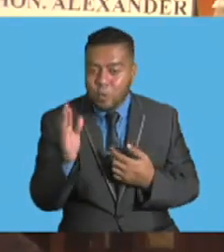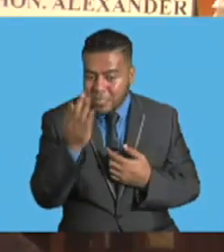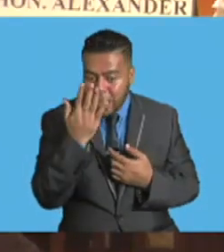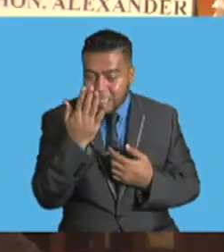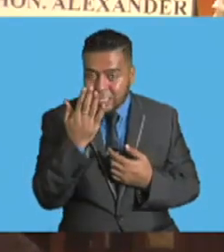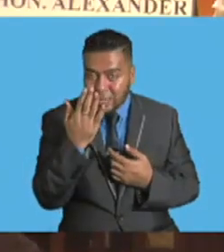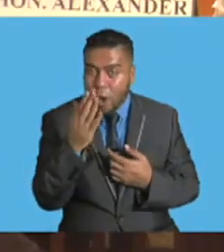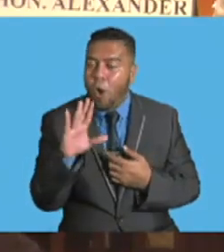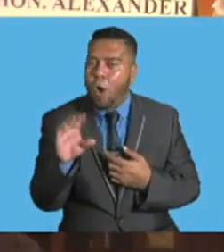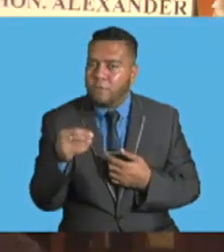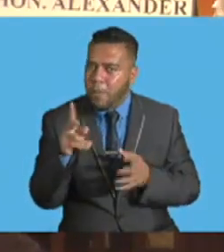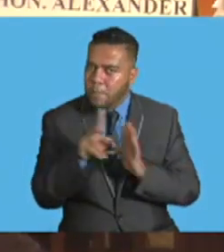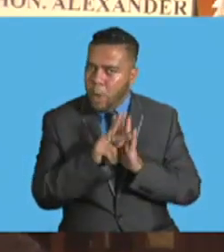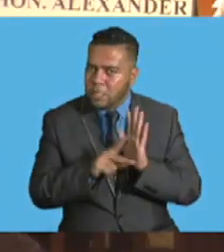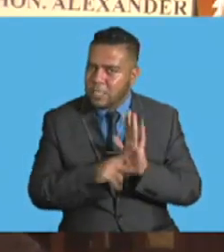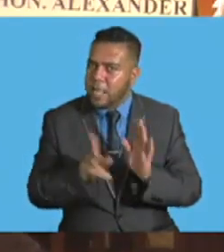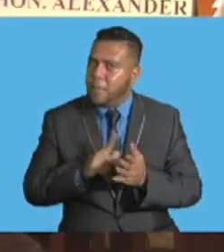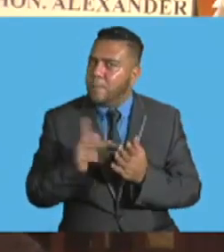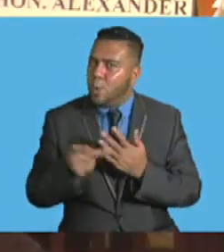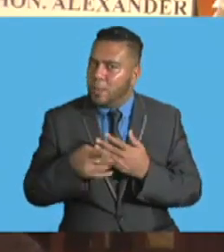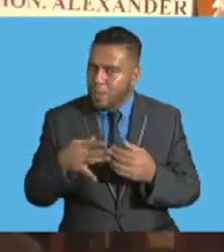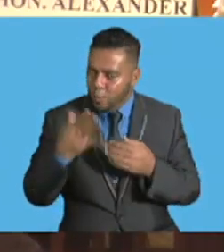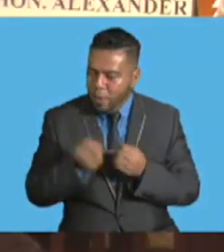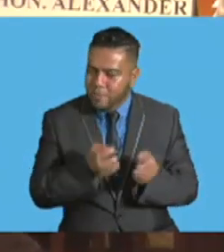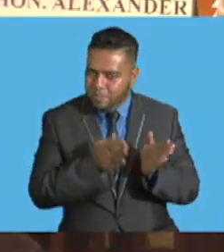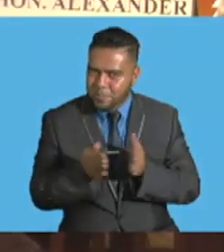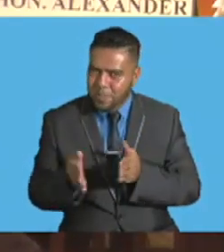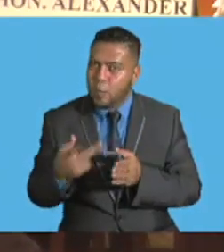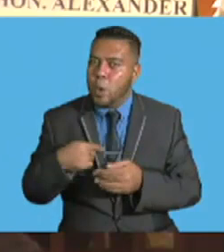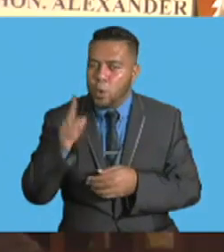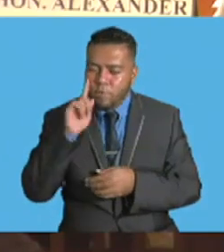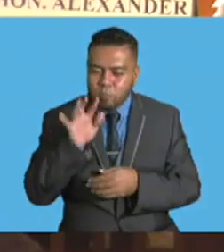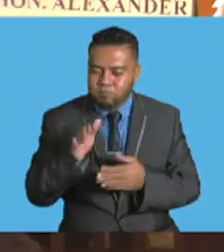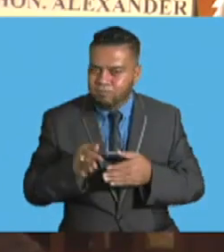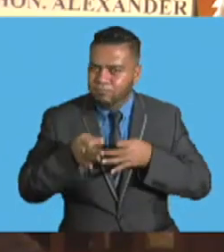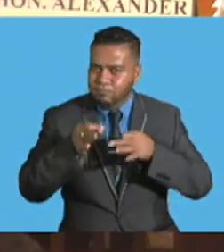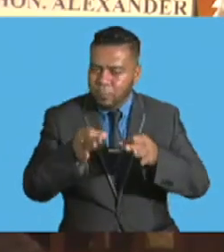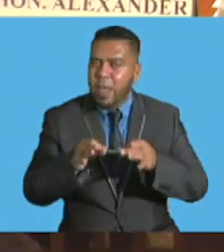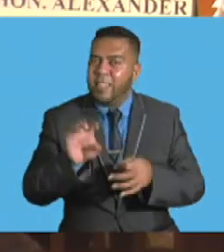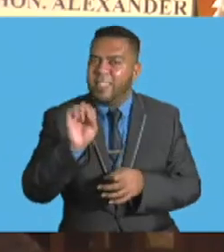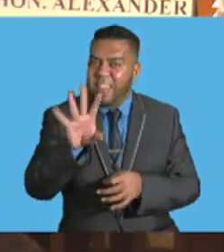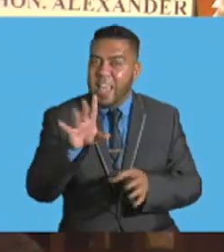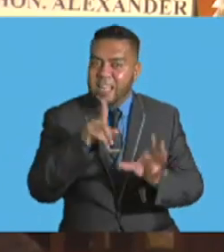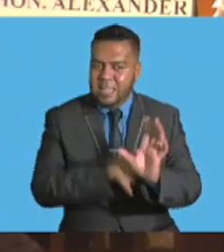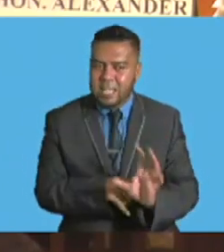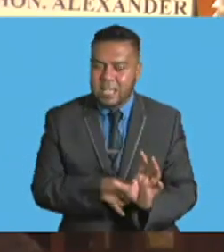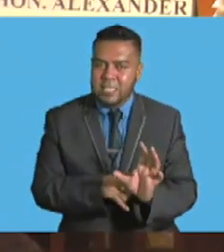of policies and programs in place, and we look forward to the 10-year